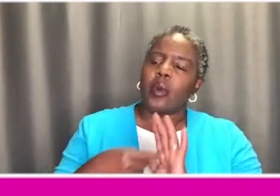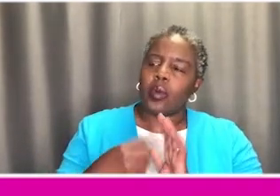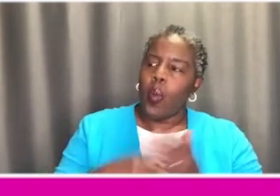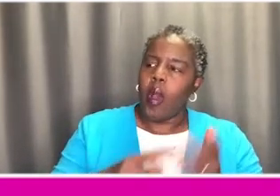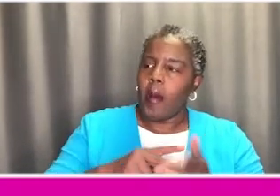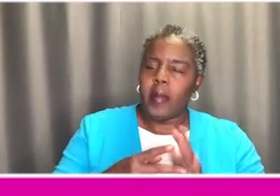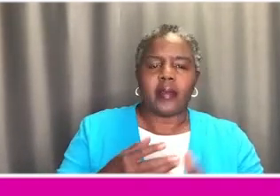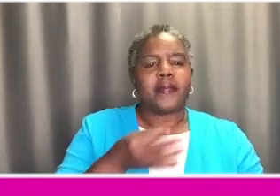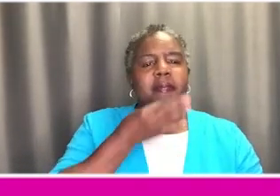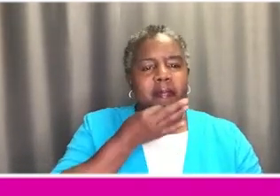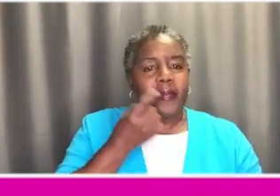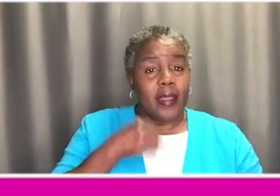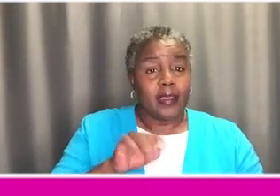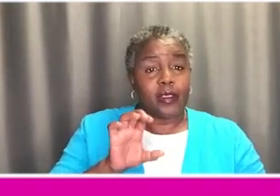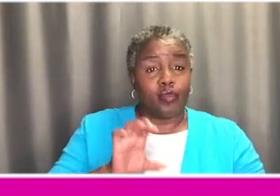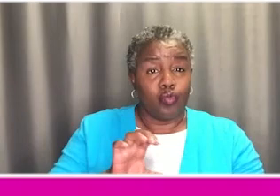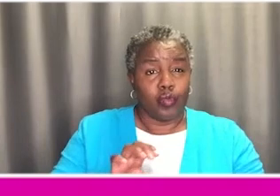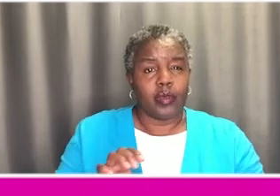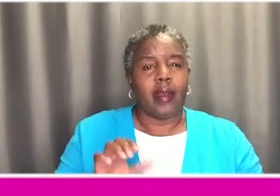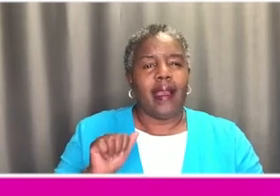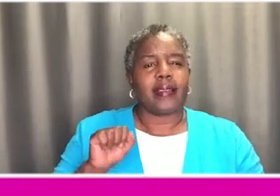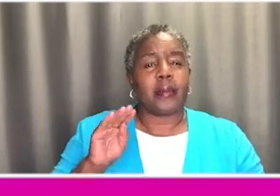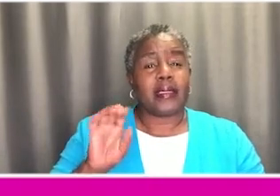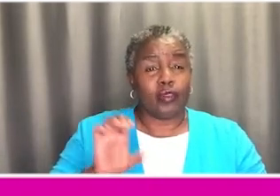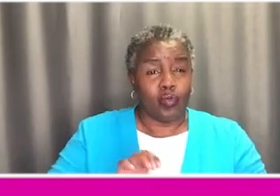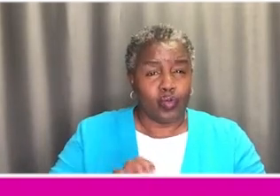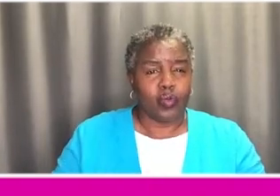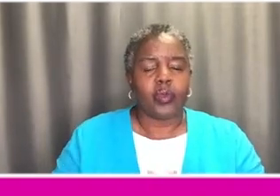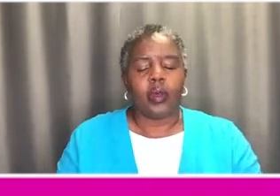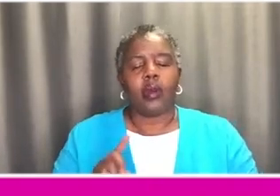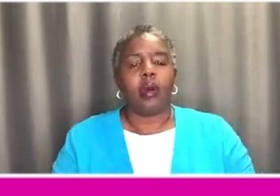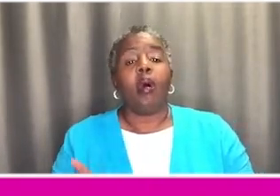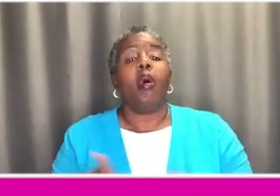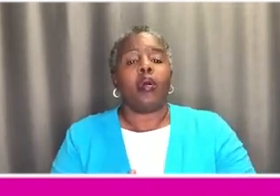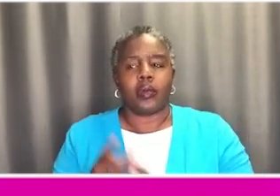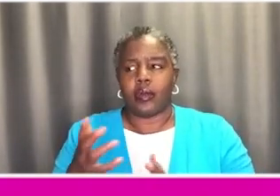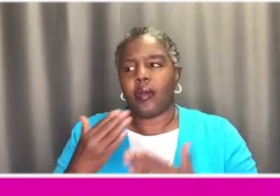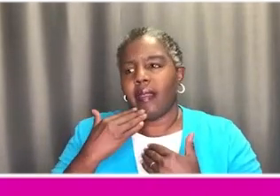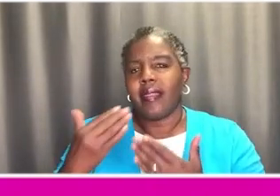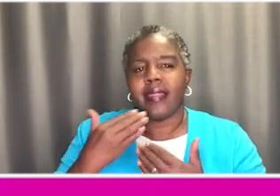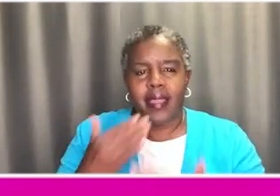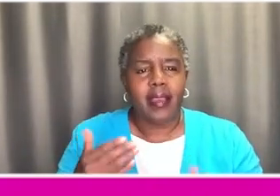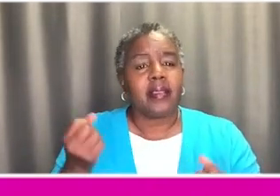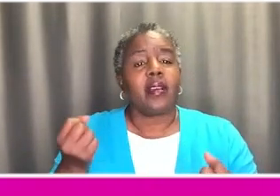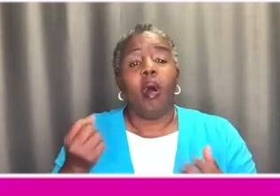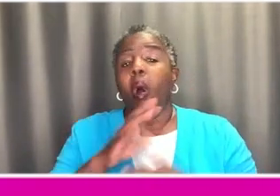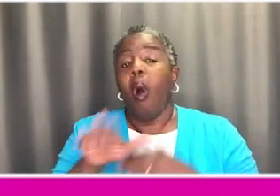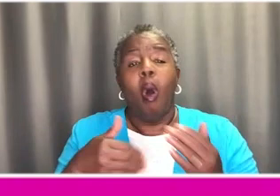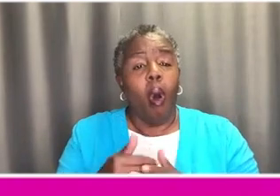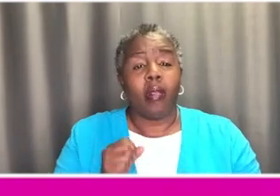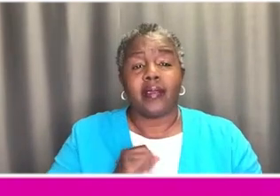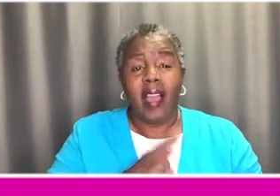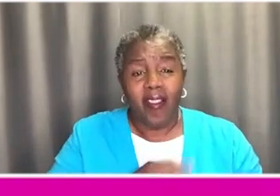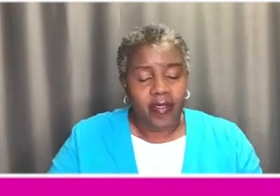excellence is at Alfred Street Baptist Church. We want to also just thank so much all of the